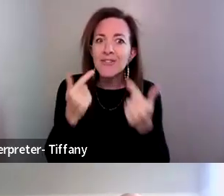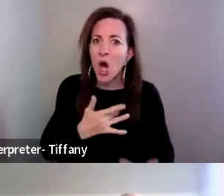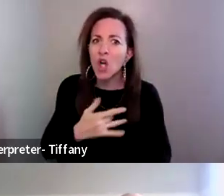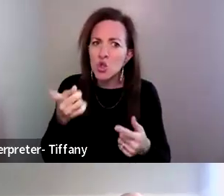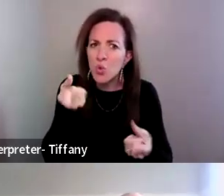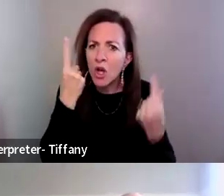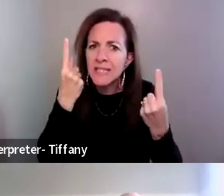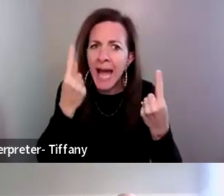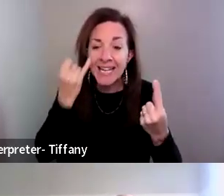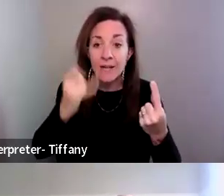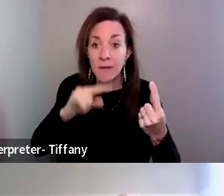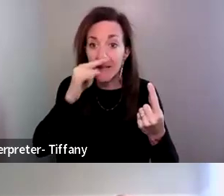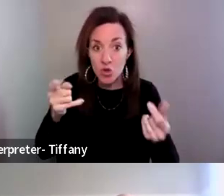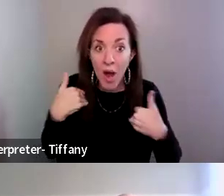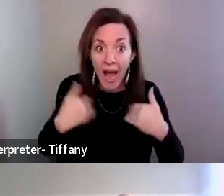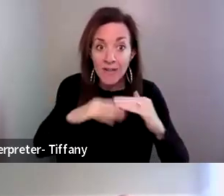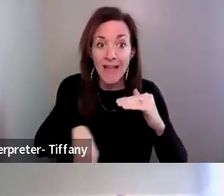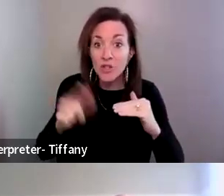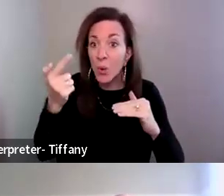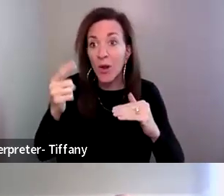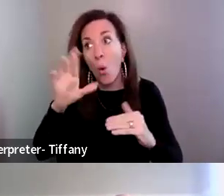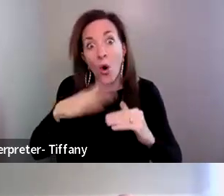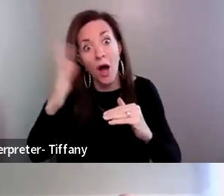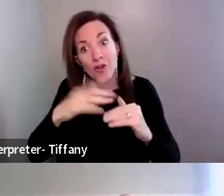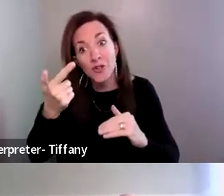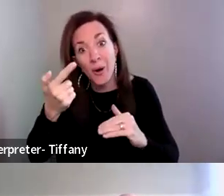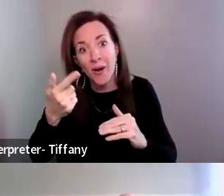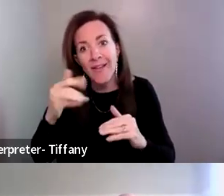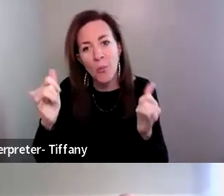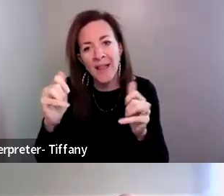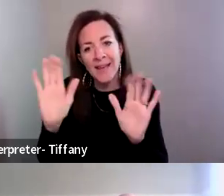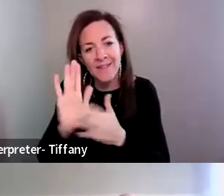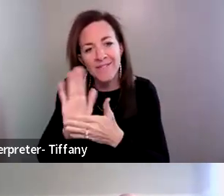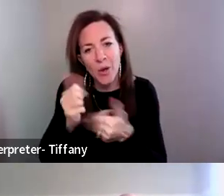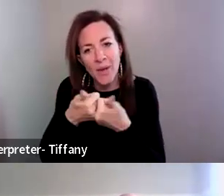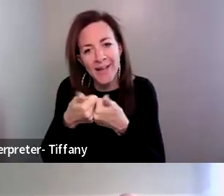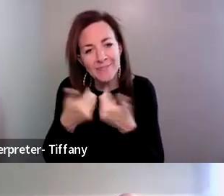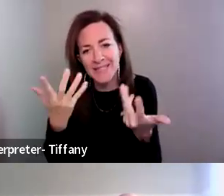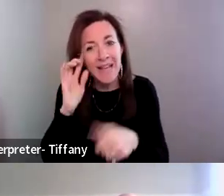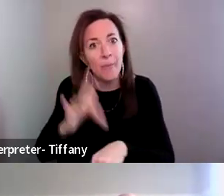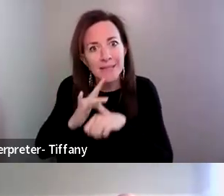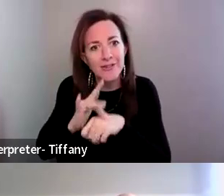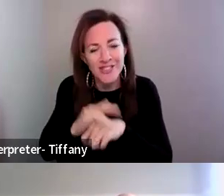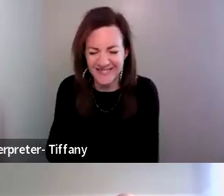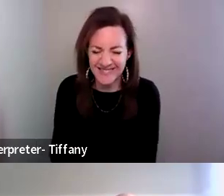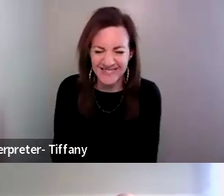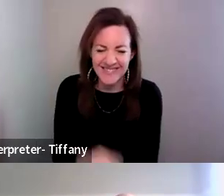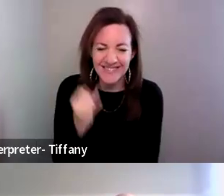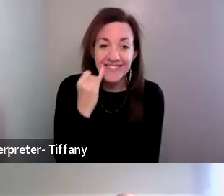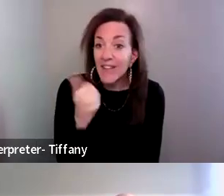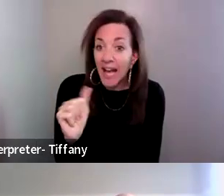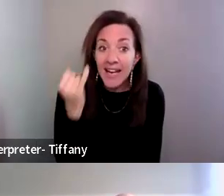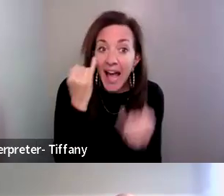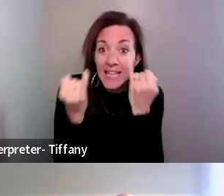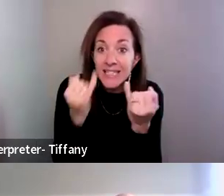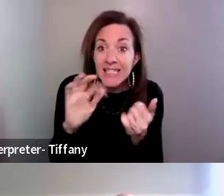have kids under 21 or over 21, they're on video games. It's an obsession. And if anyone has any ideas how to